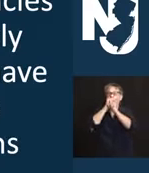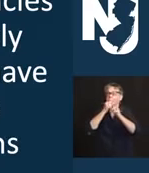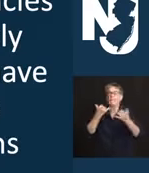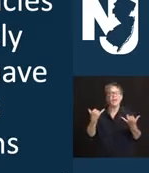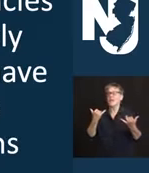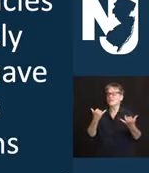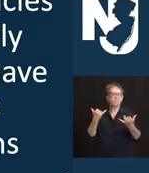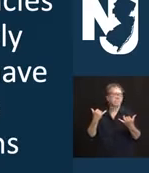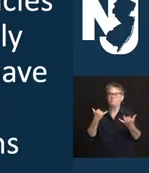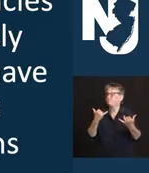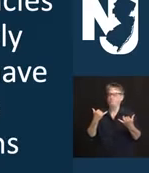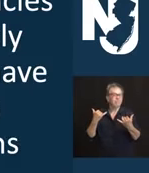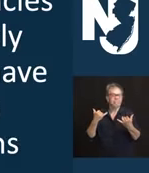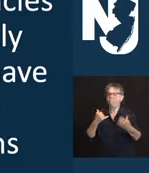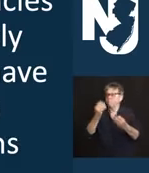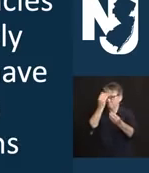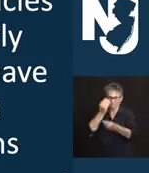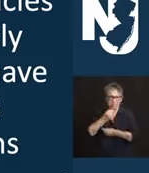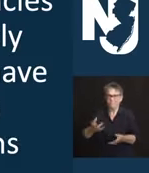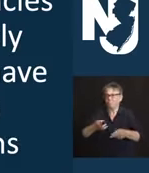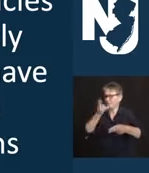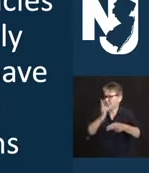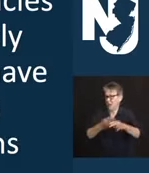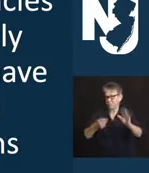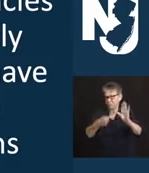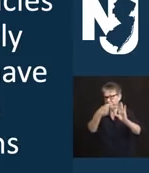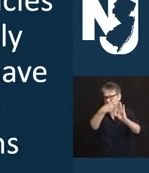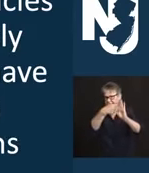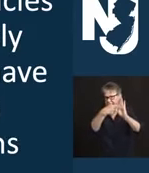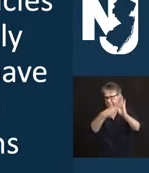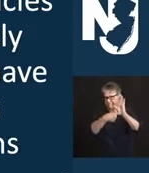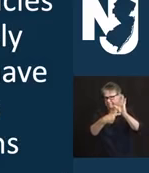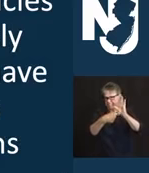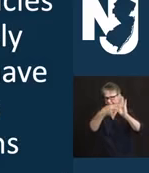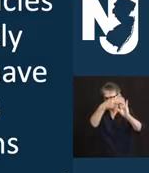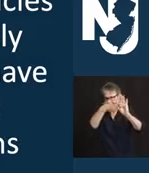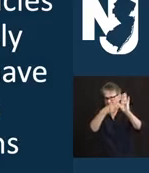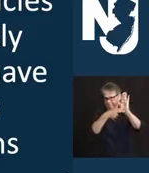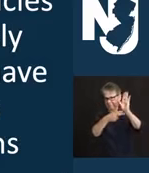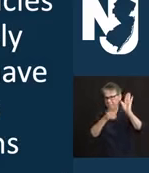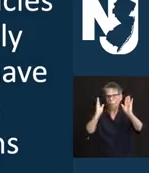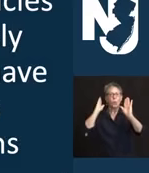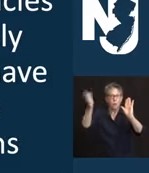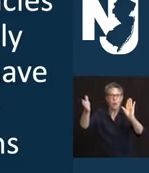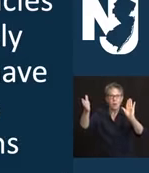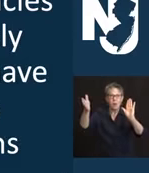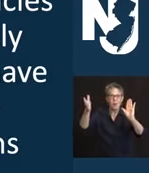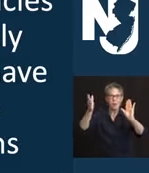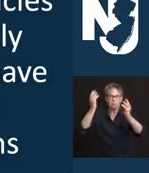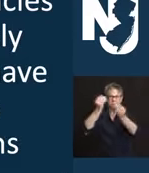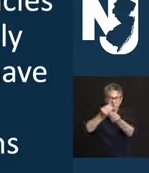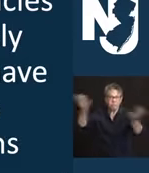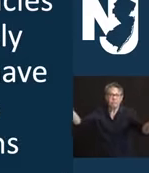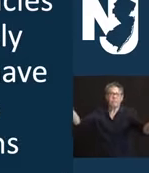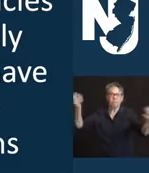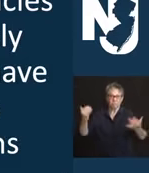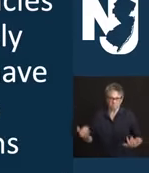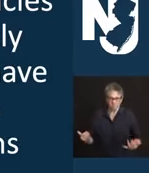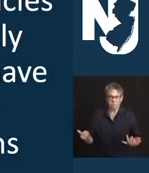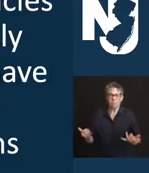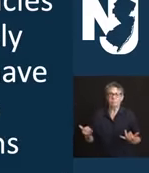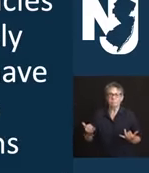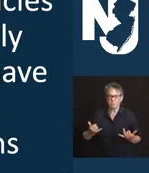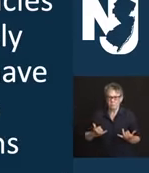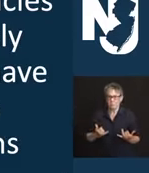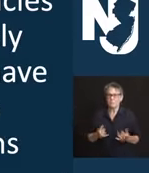about the future, but it also allows for past cases to finally come to light. And I'm proud of Colonel Callahan's decision to